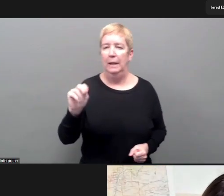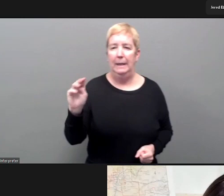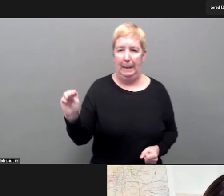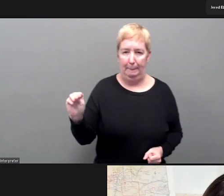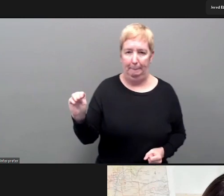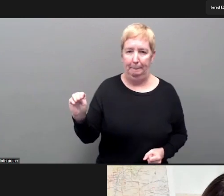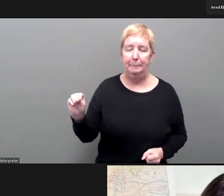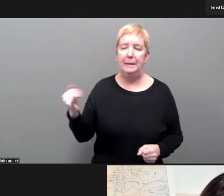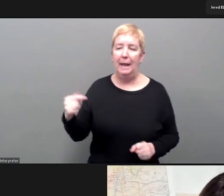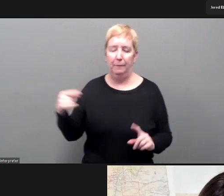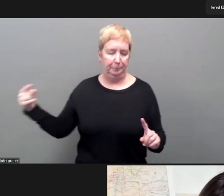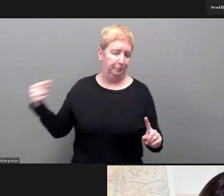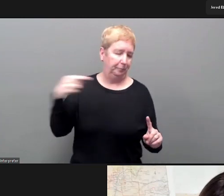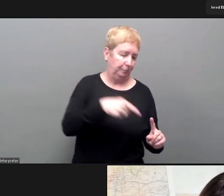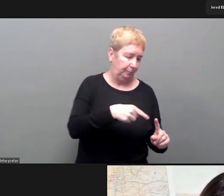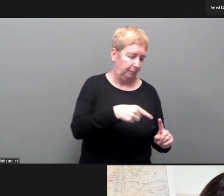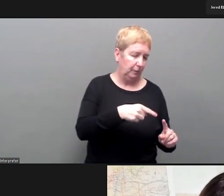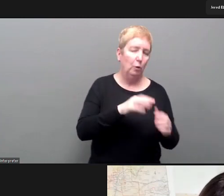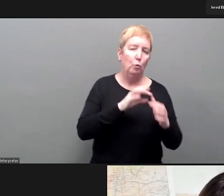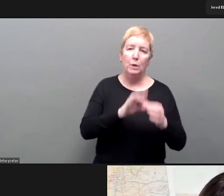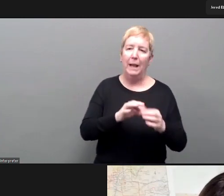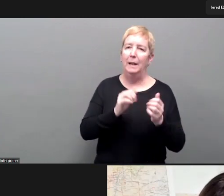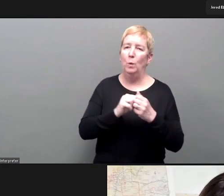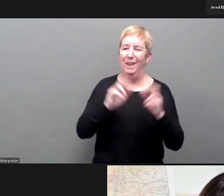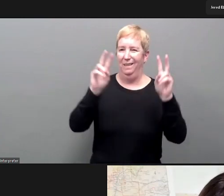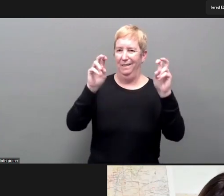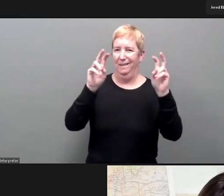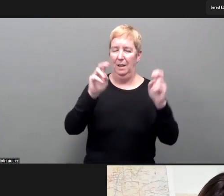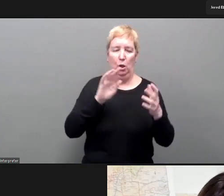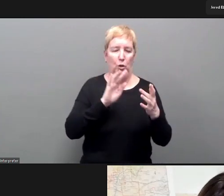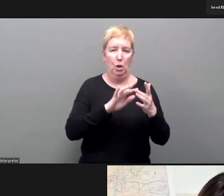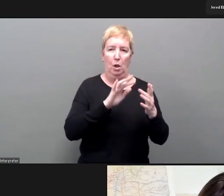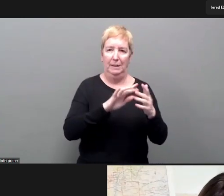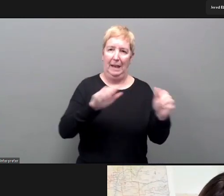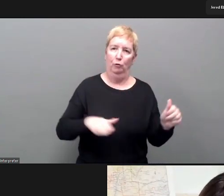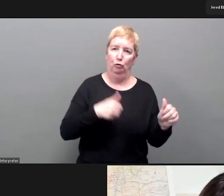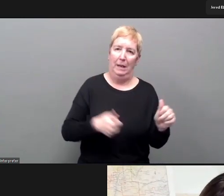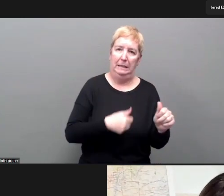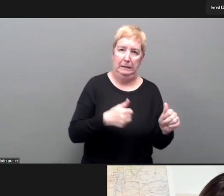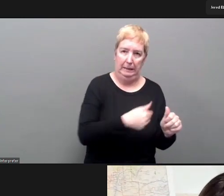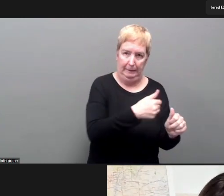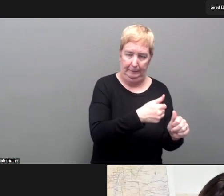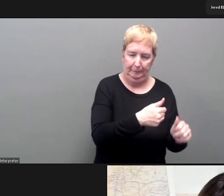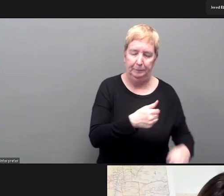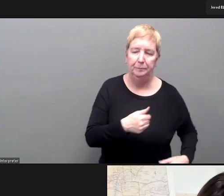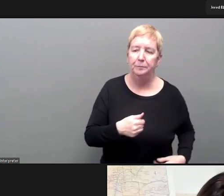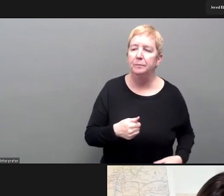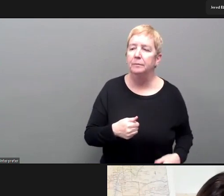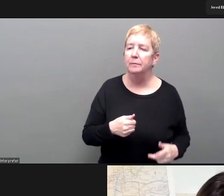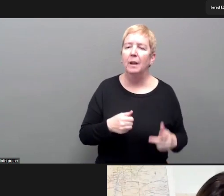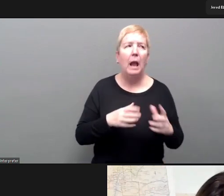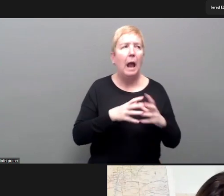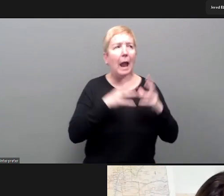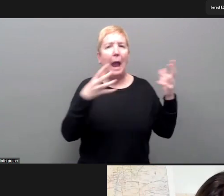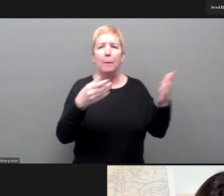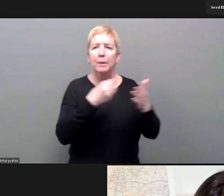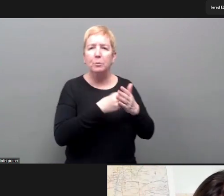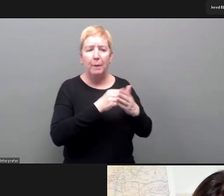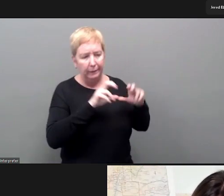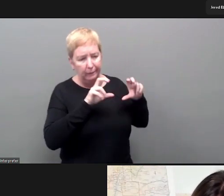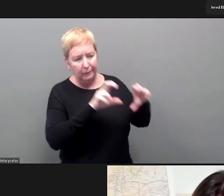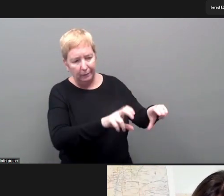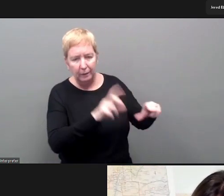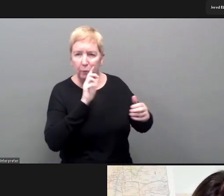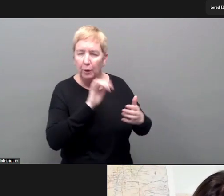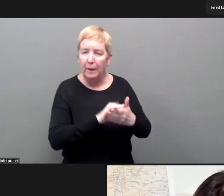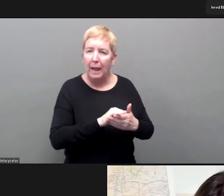about contact tracing. I'm curious then, given what you've said, how much more money is being allocated to that? What's the staff looks